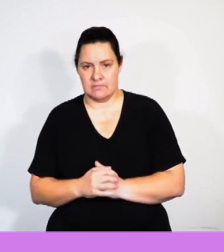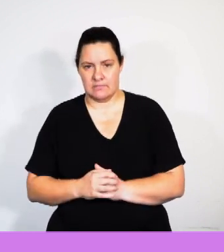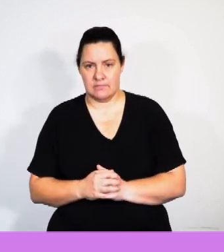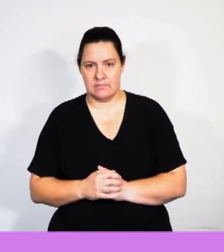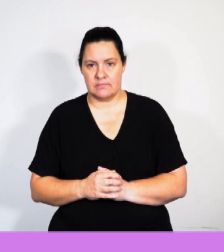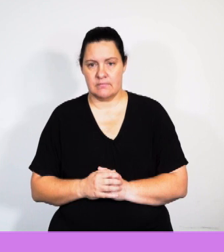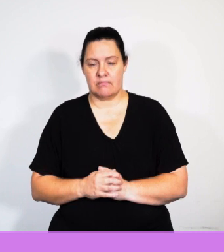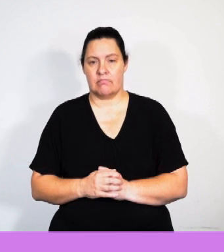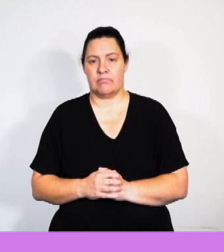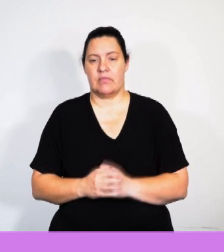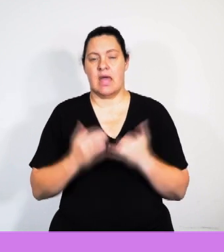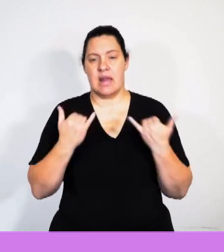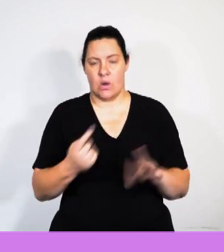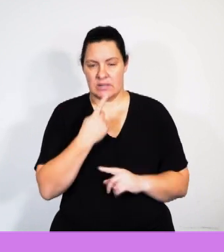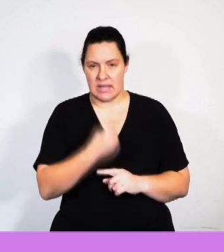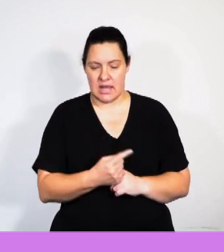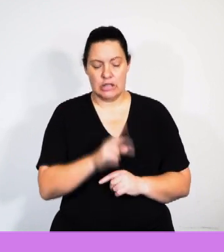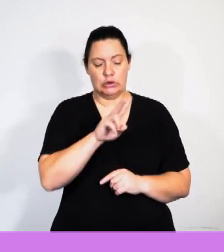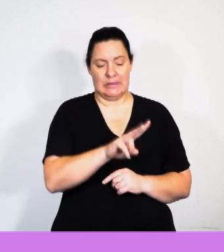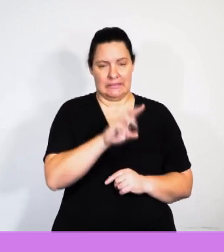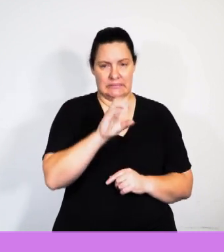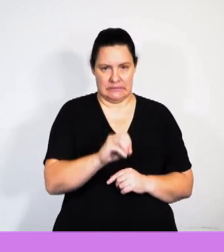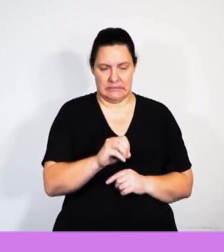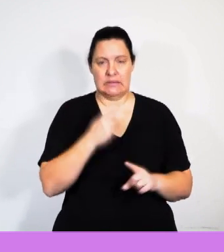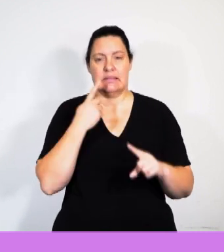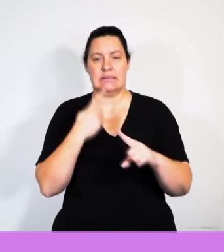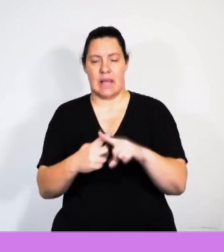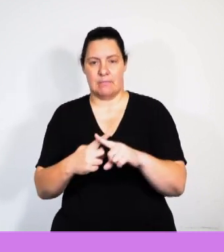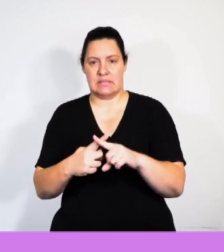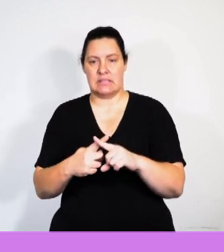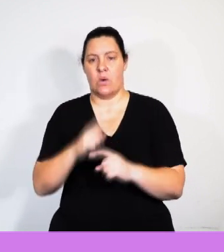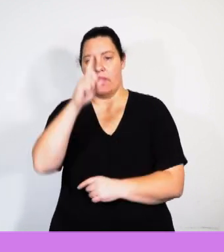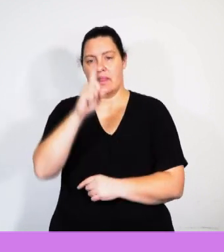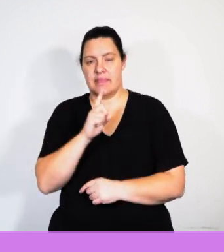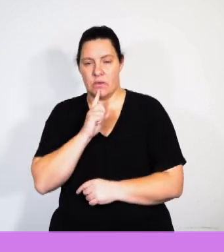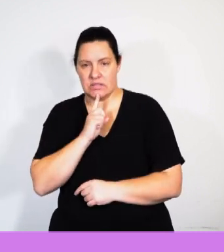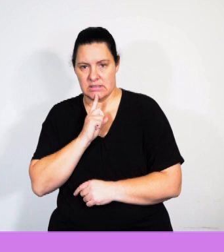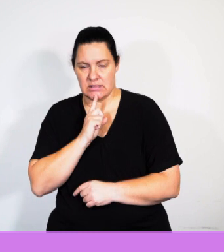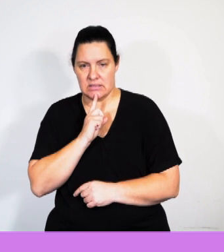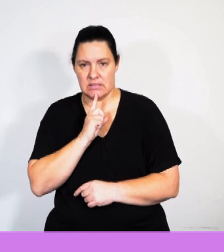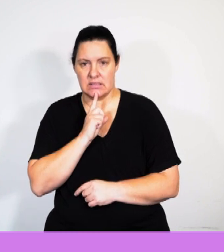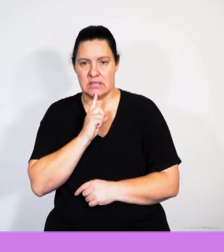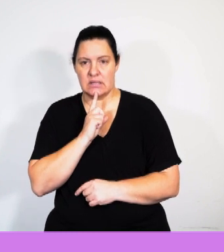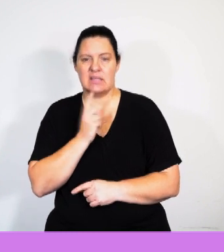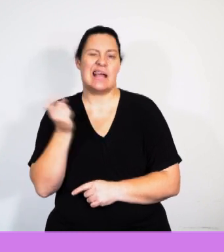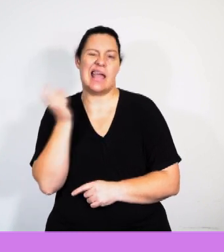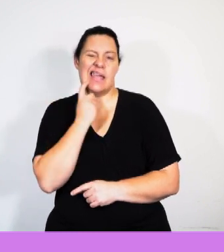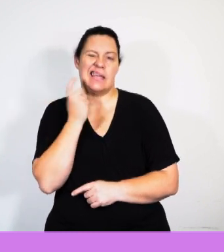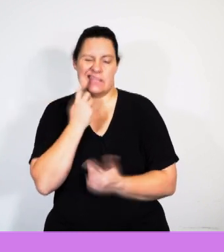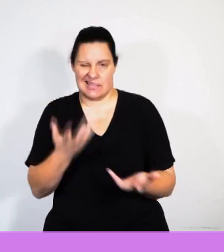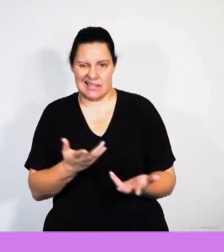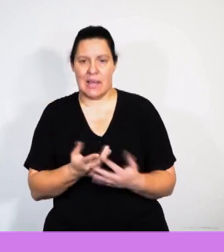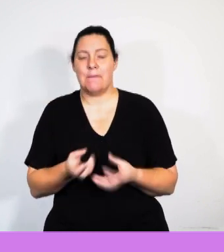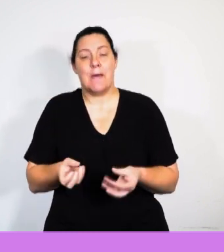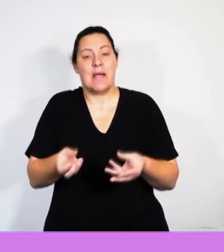1,000. So we're then going to say 20 multiply by 1,000. This one is quite